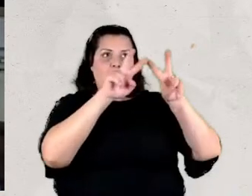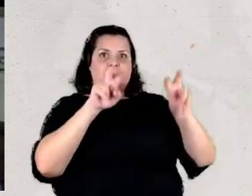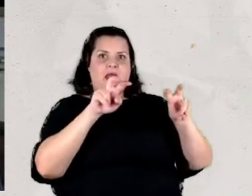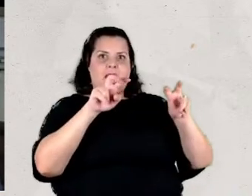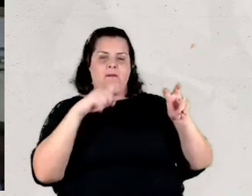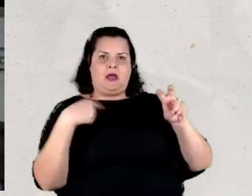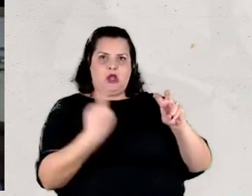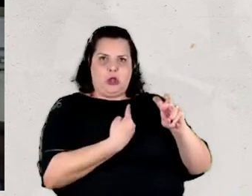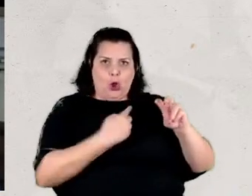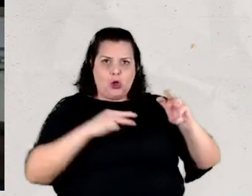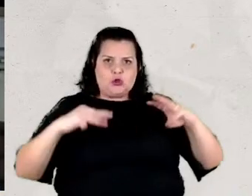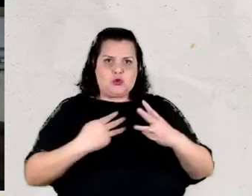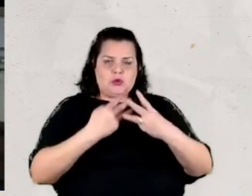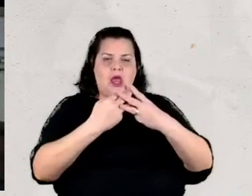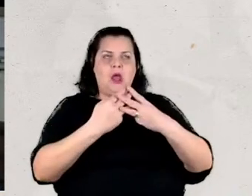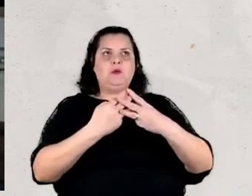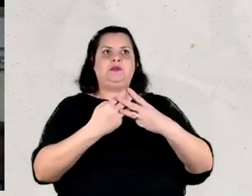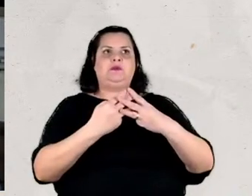We're not a people.